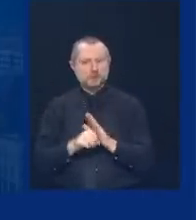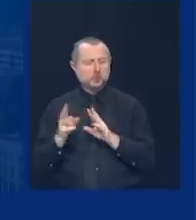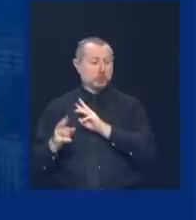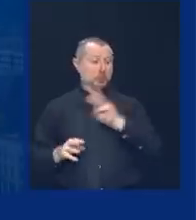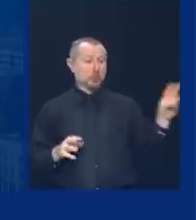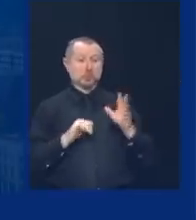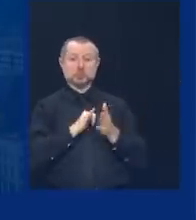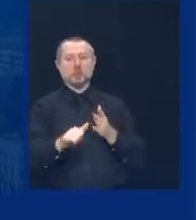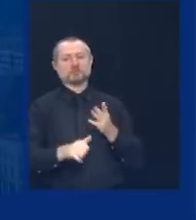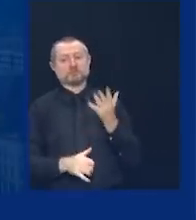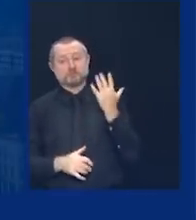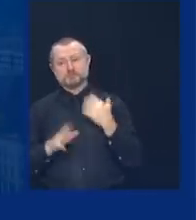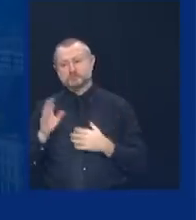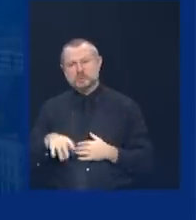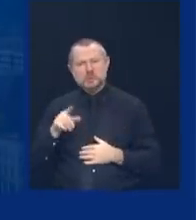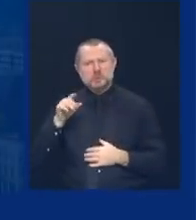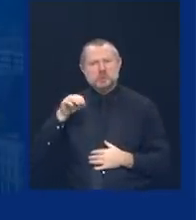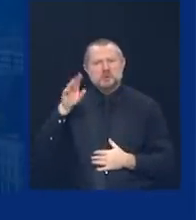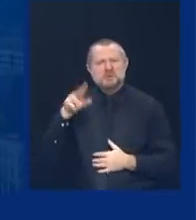5.1%.